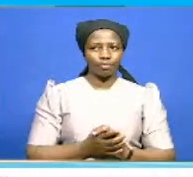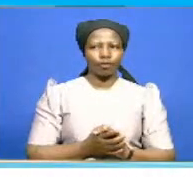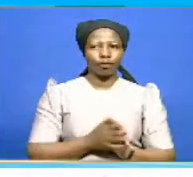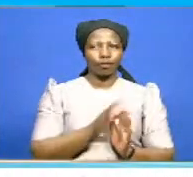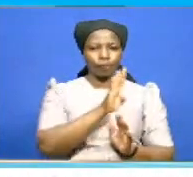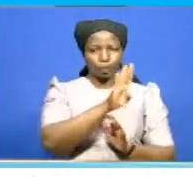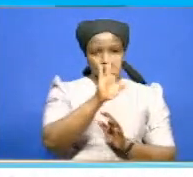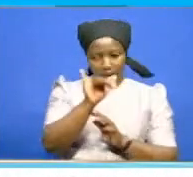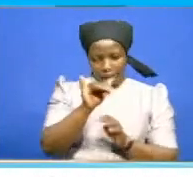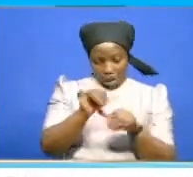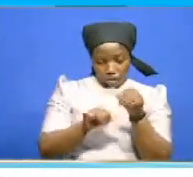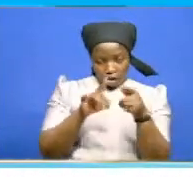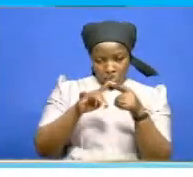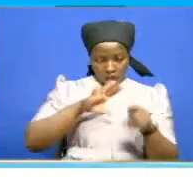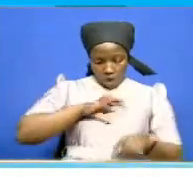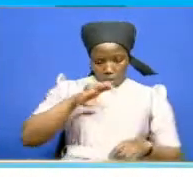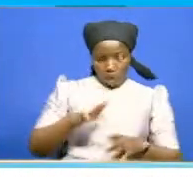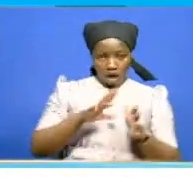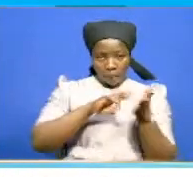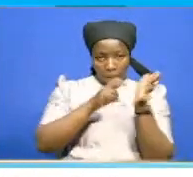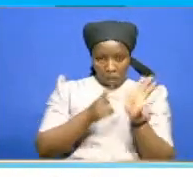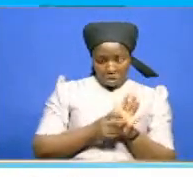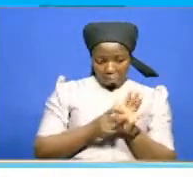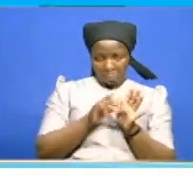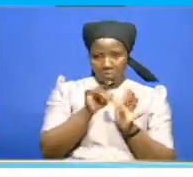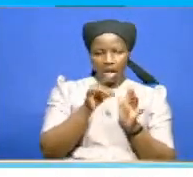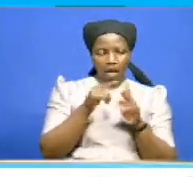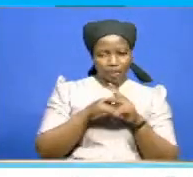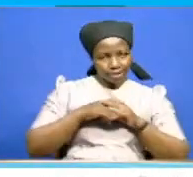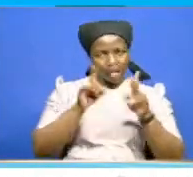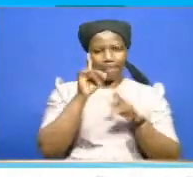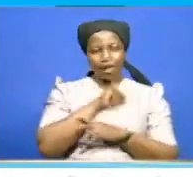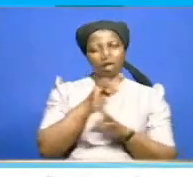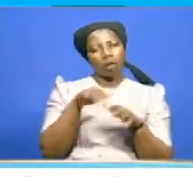owners of the project, has already kicked off or